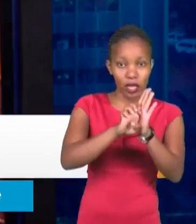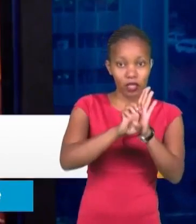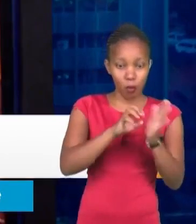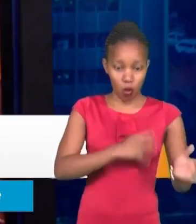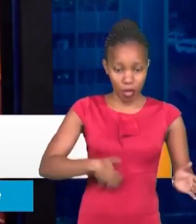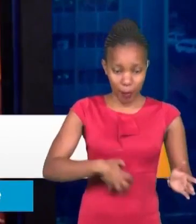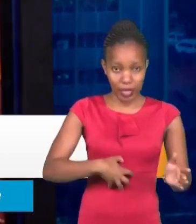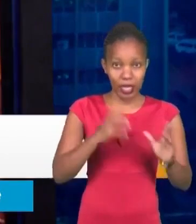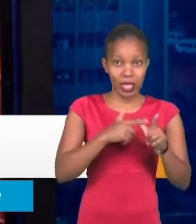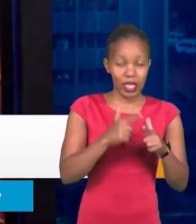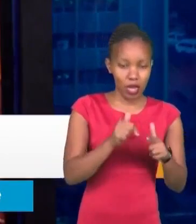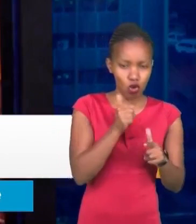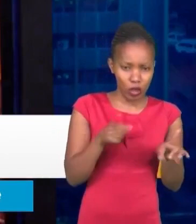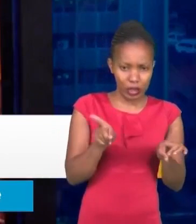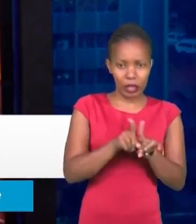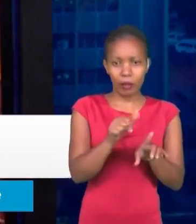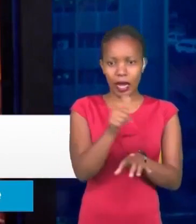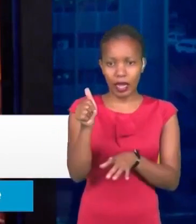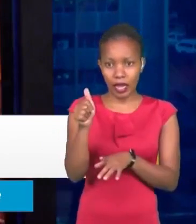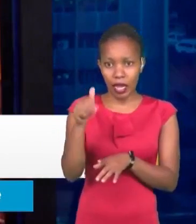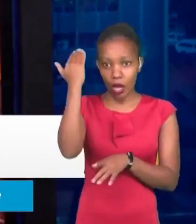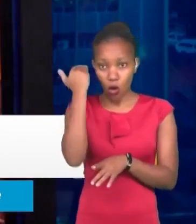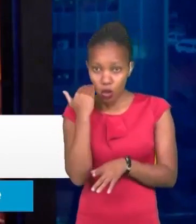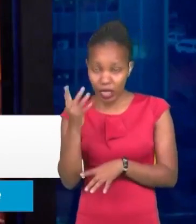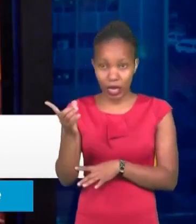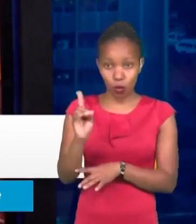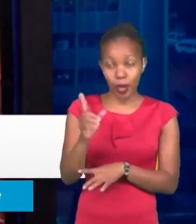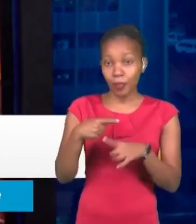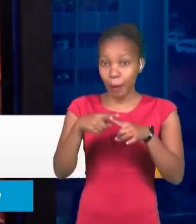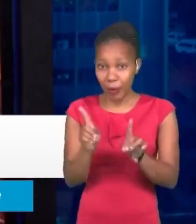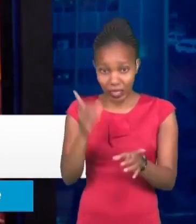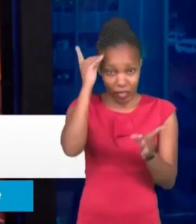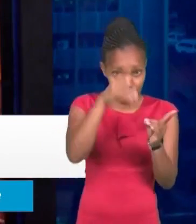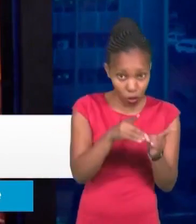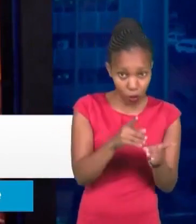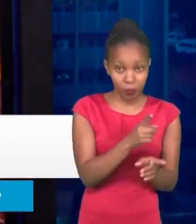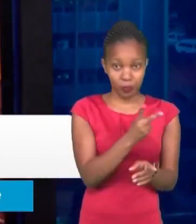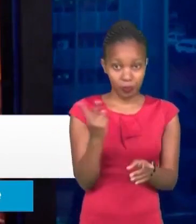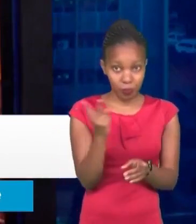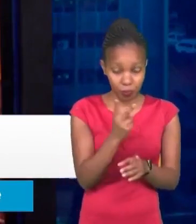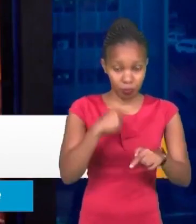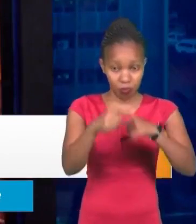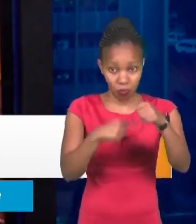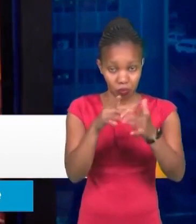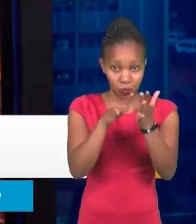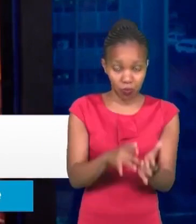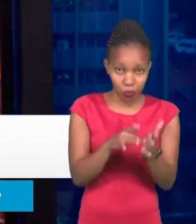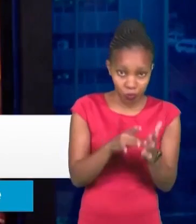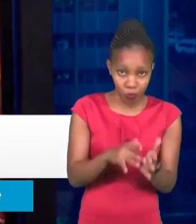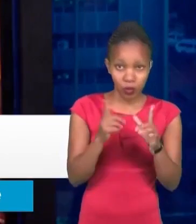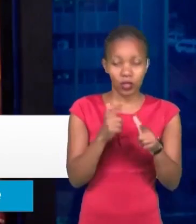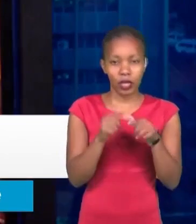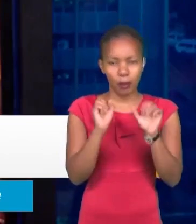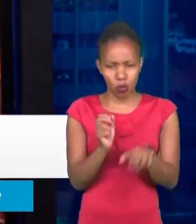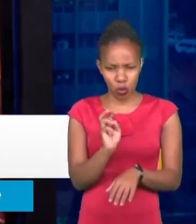by the another decision made mm-hmm. in Nairobi. But that decision is persuasive, so that they can